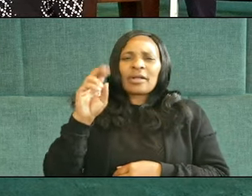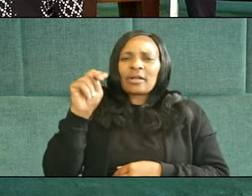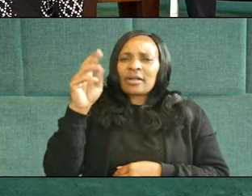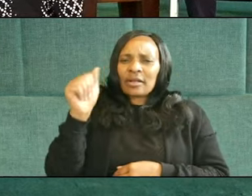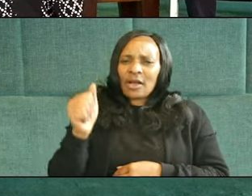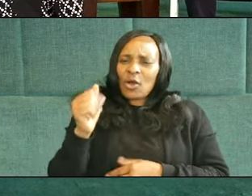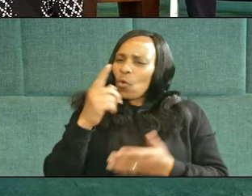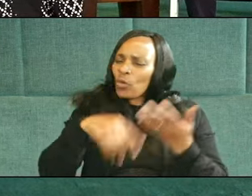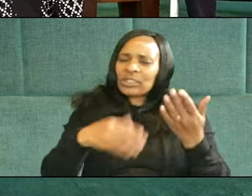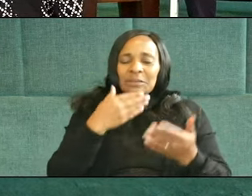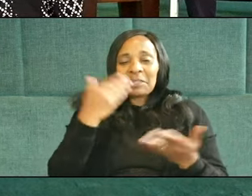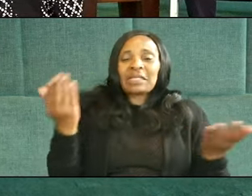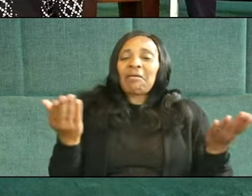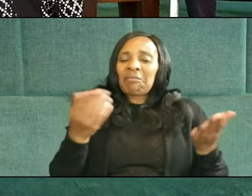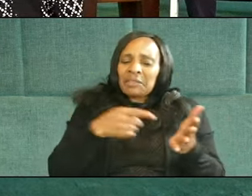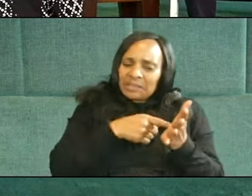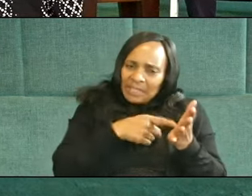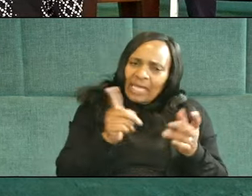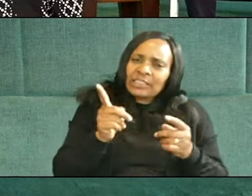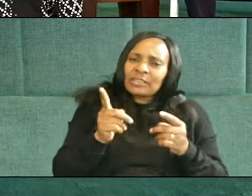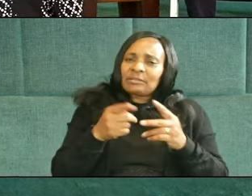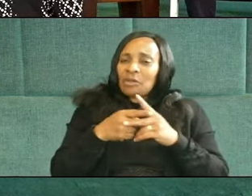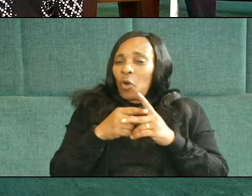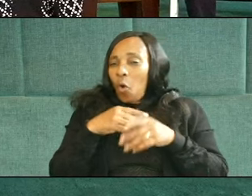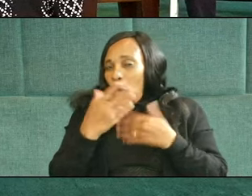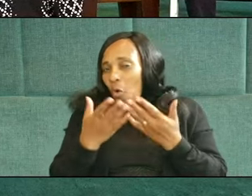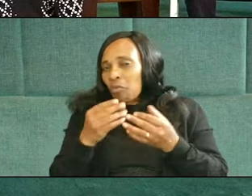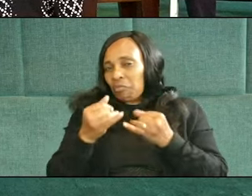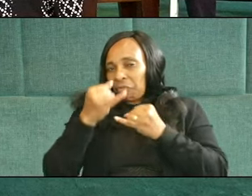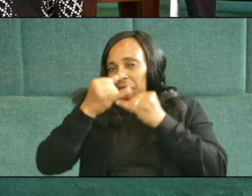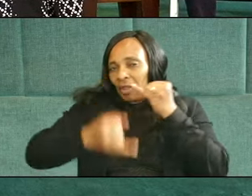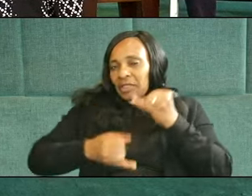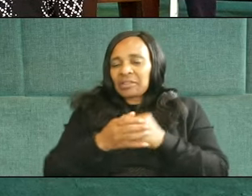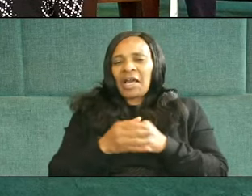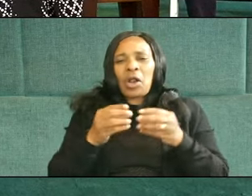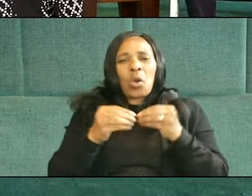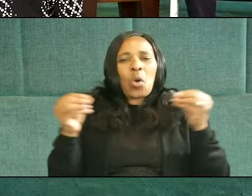What's better, the beginning or the end of a journey? A long journey, to be specific.